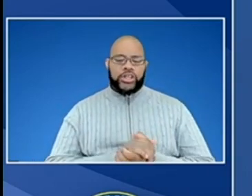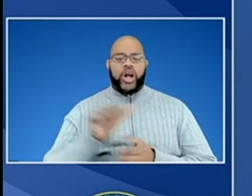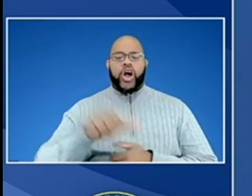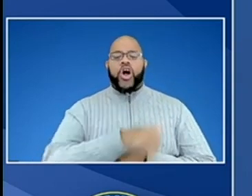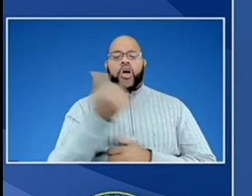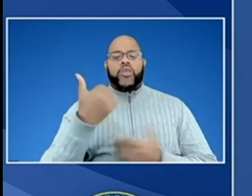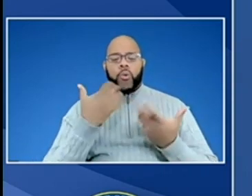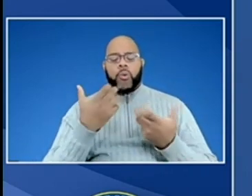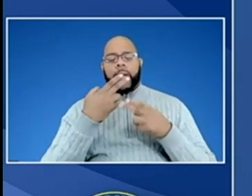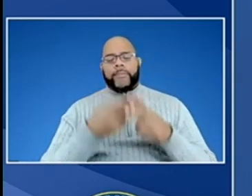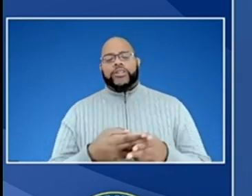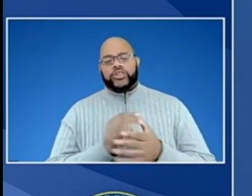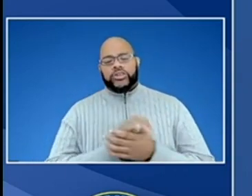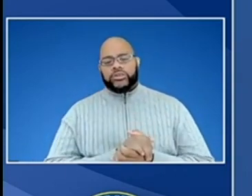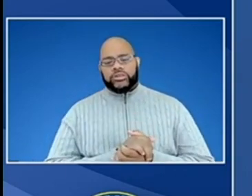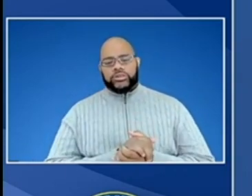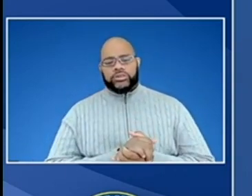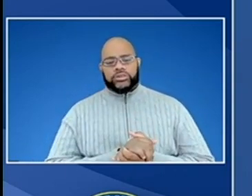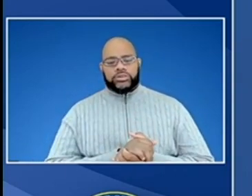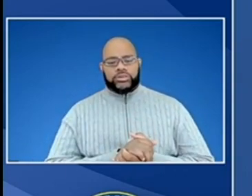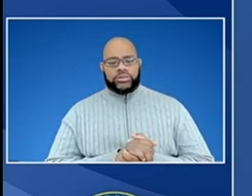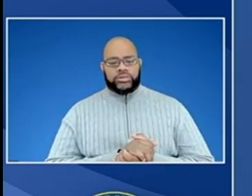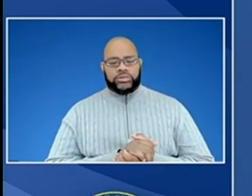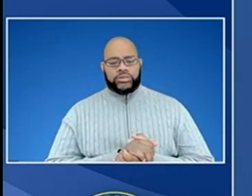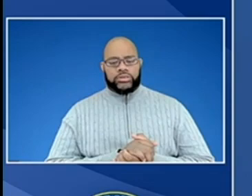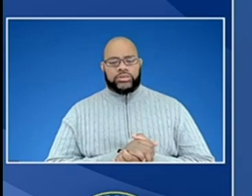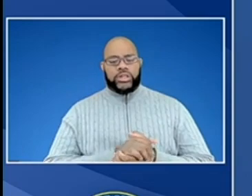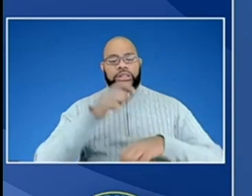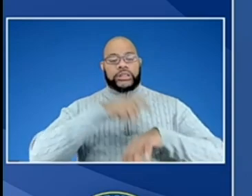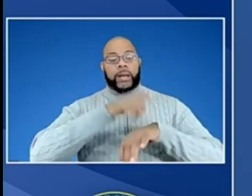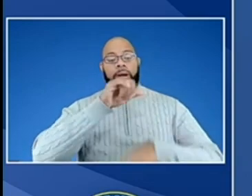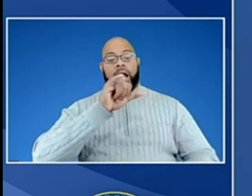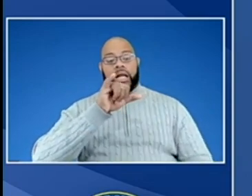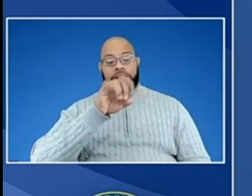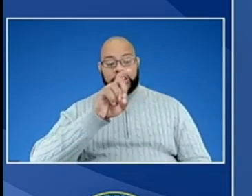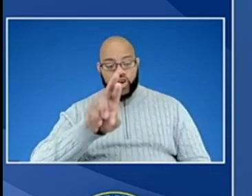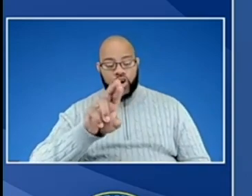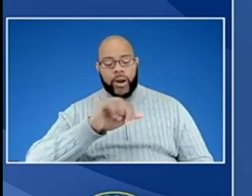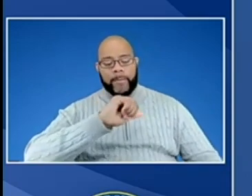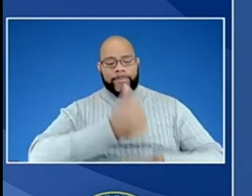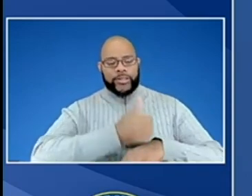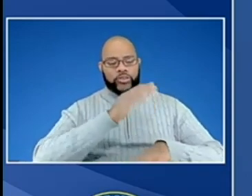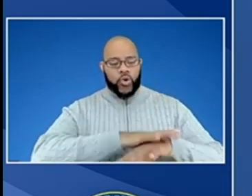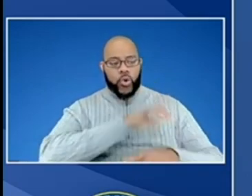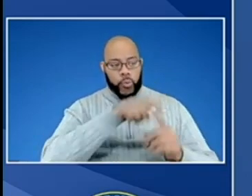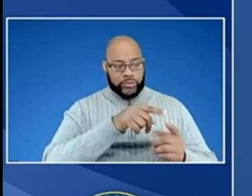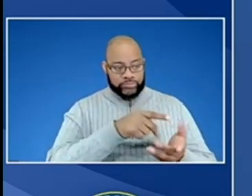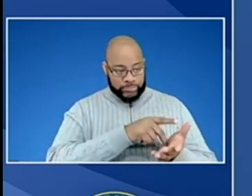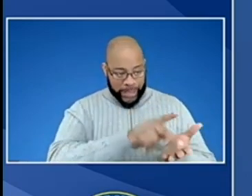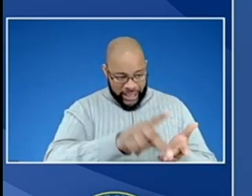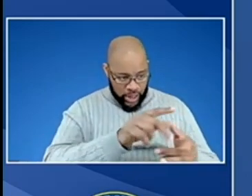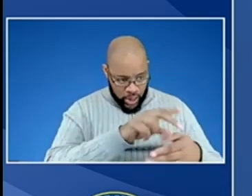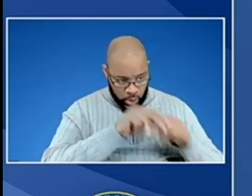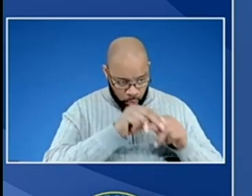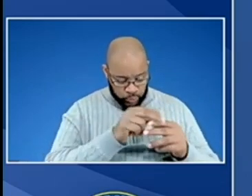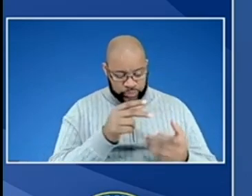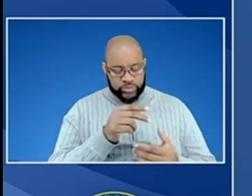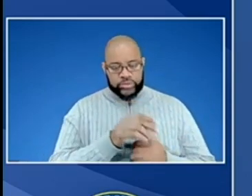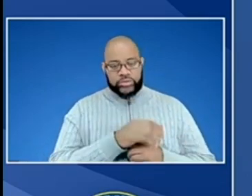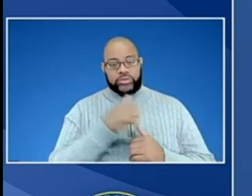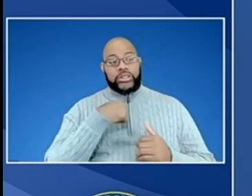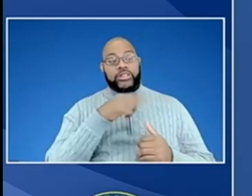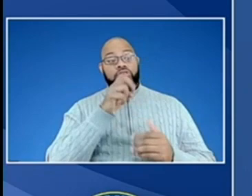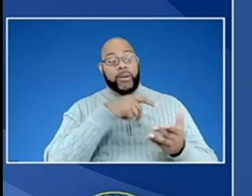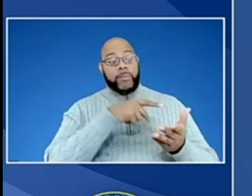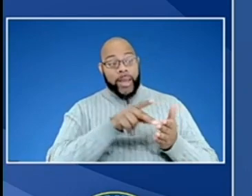wanted to mention is that the clocks for IDR are based on disbursement. So we think the date of entering repayment is